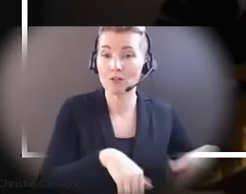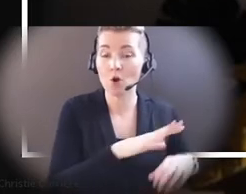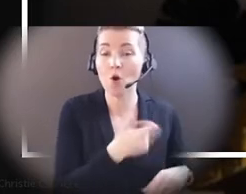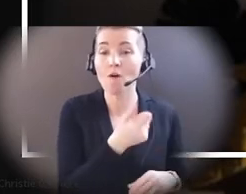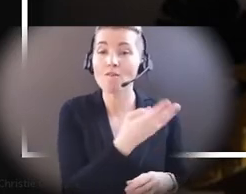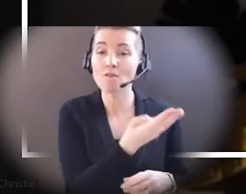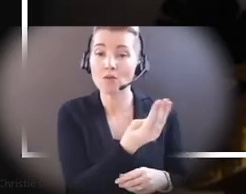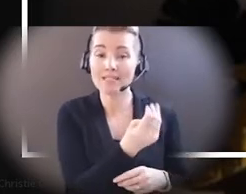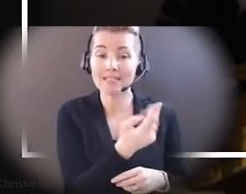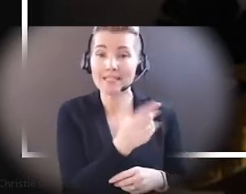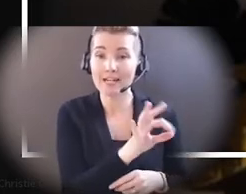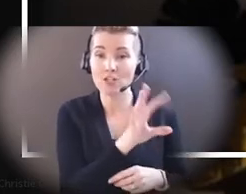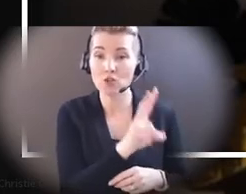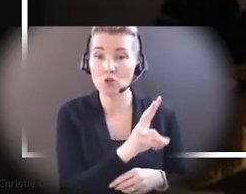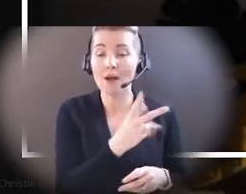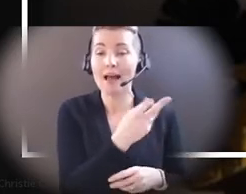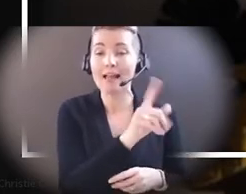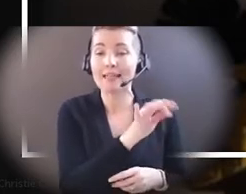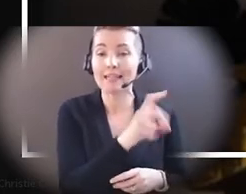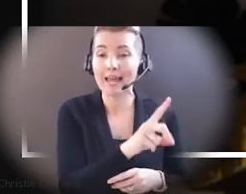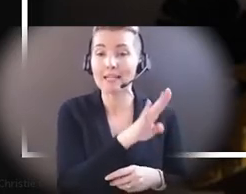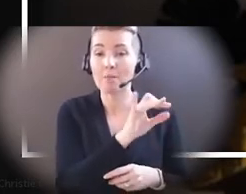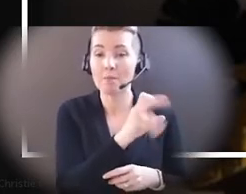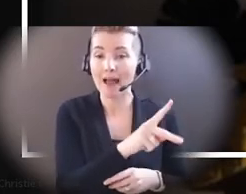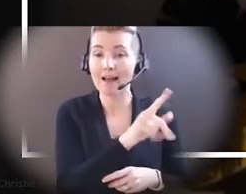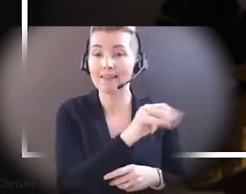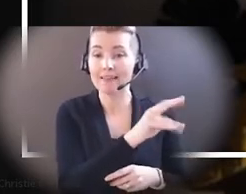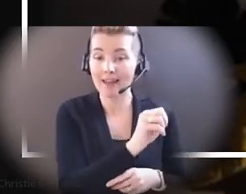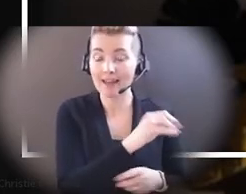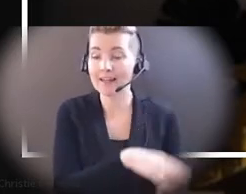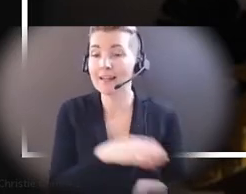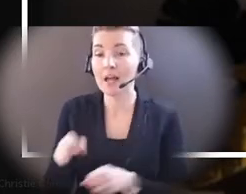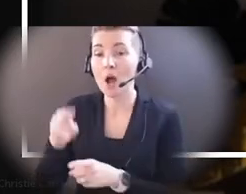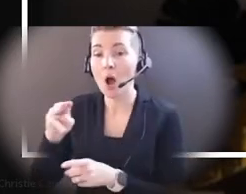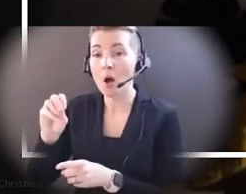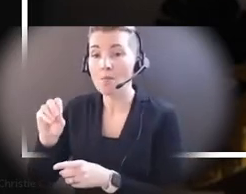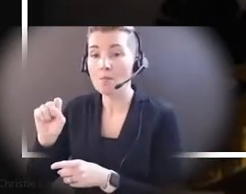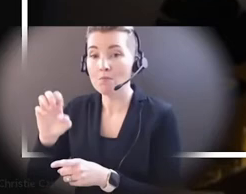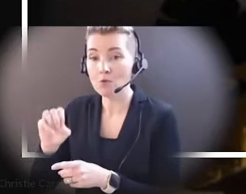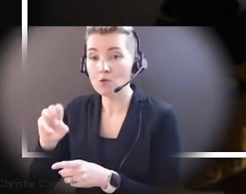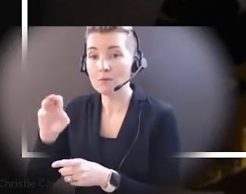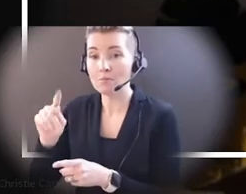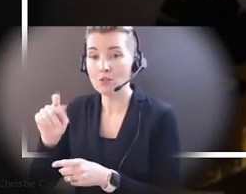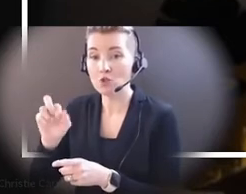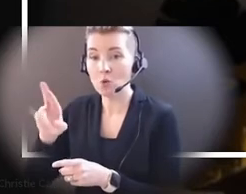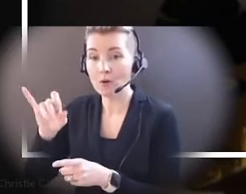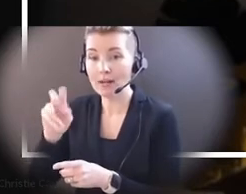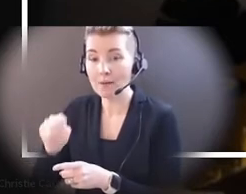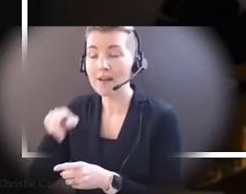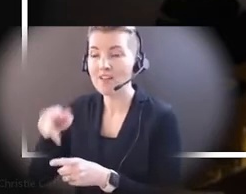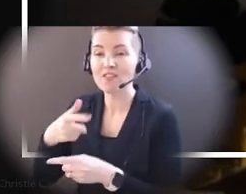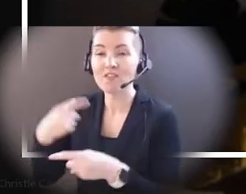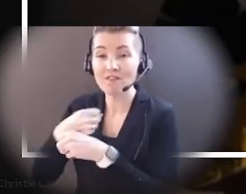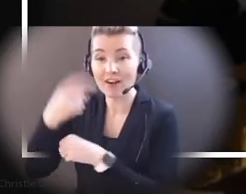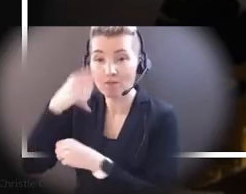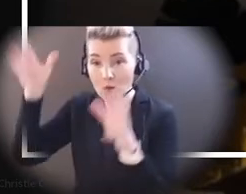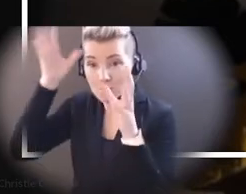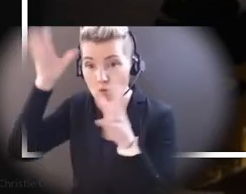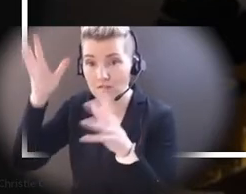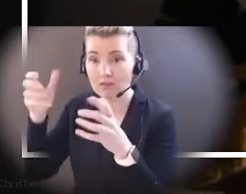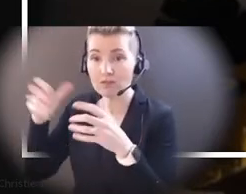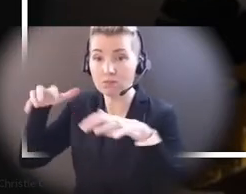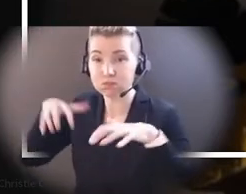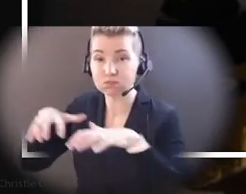Lane. Let's think about the Algonquin's call for a moose moratorium to protect declining moose populations. Let's think about the fight